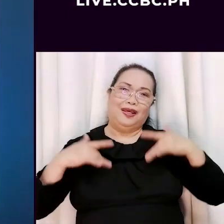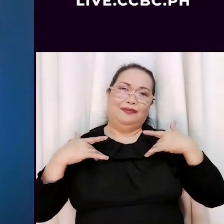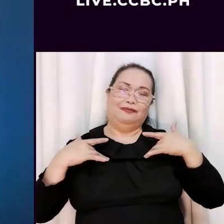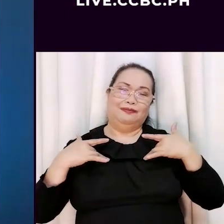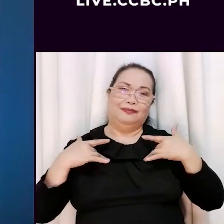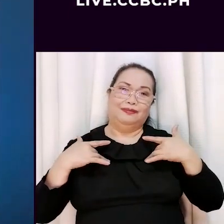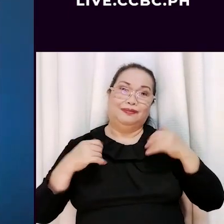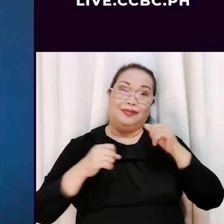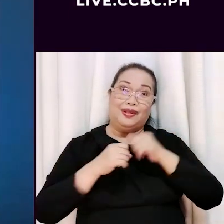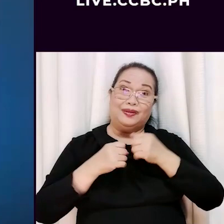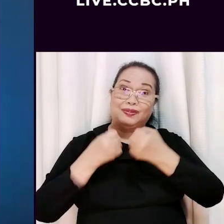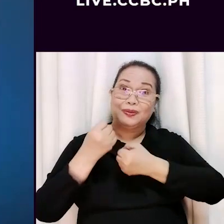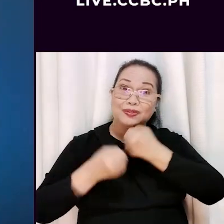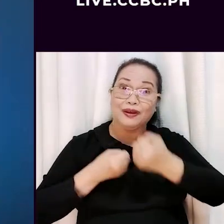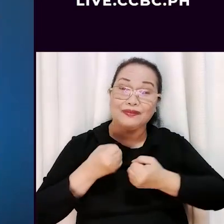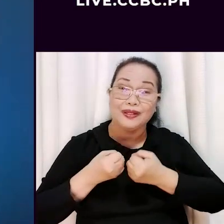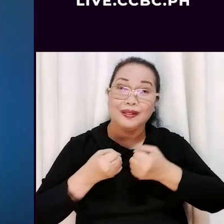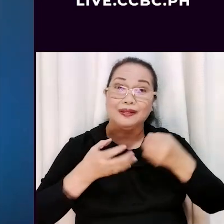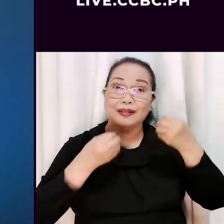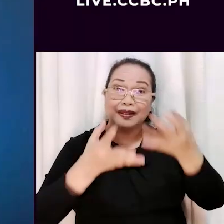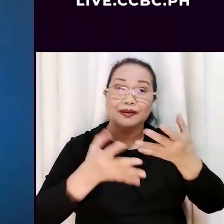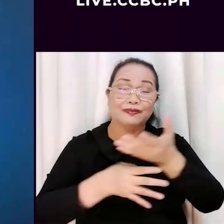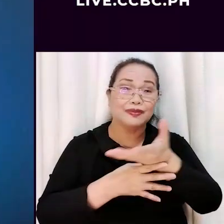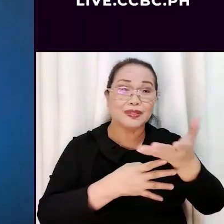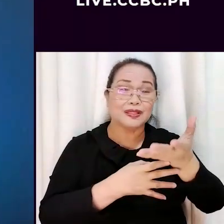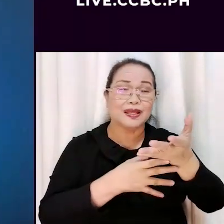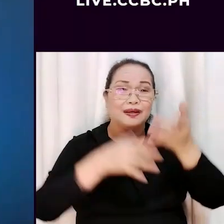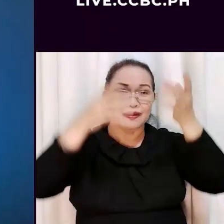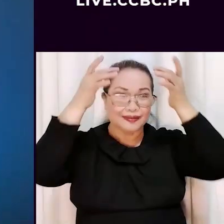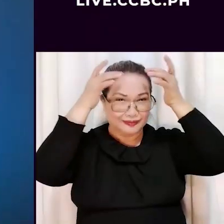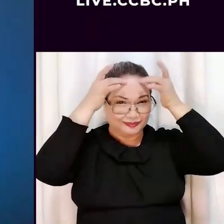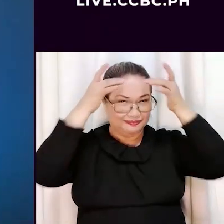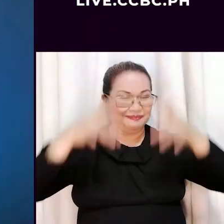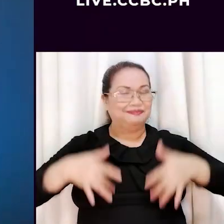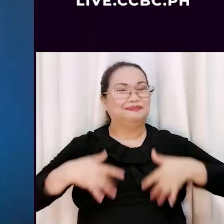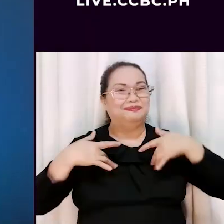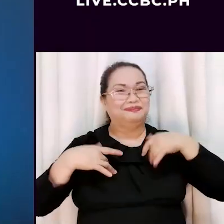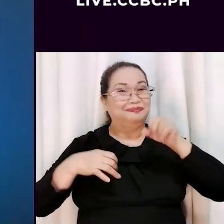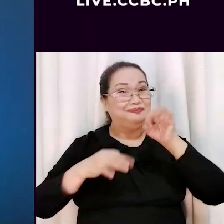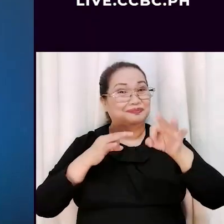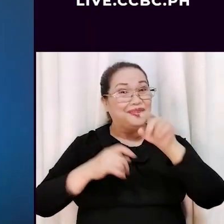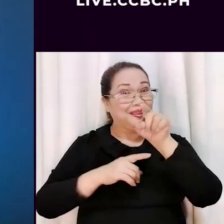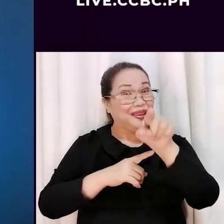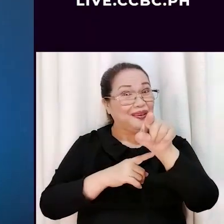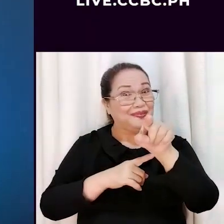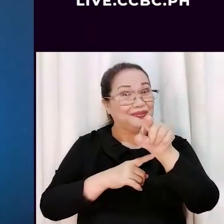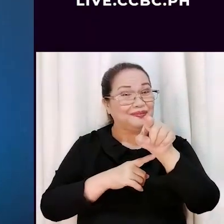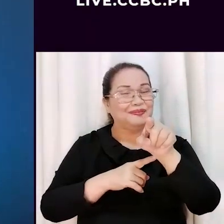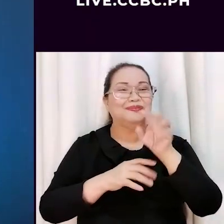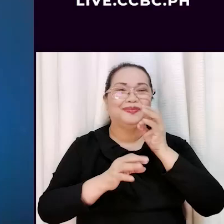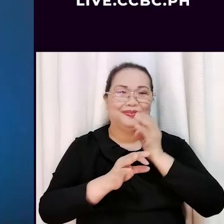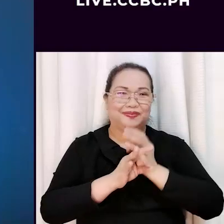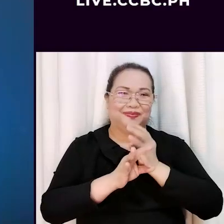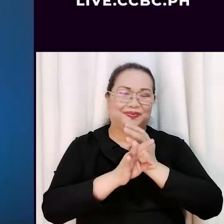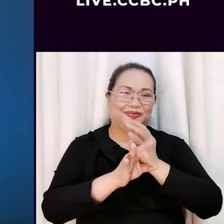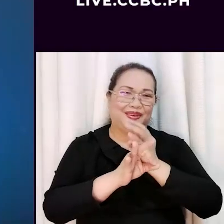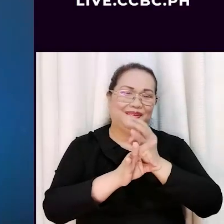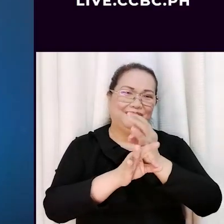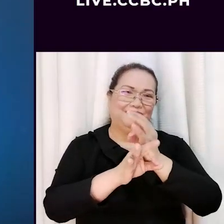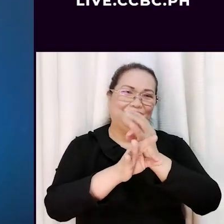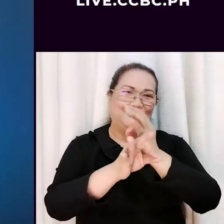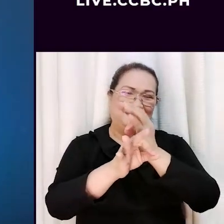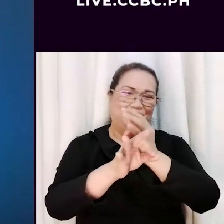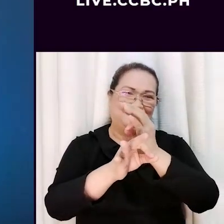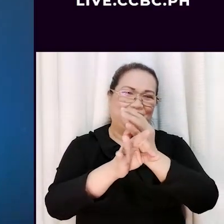So affliction brings about the crown of life. If ano yung action point natin? Dapat